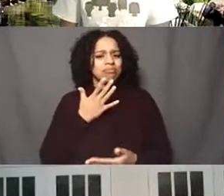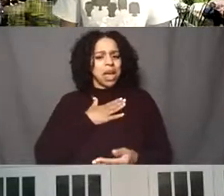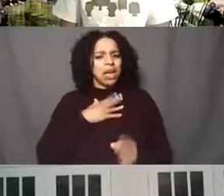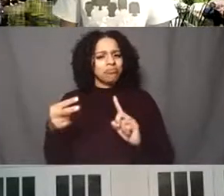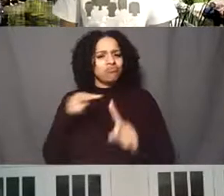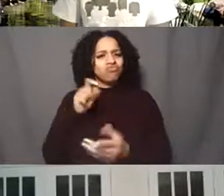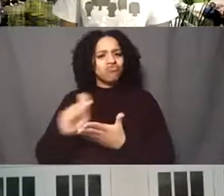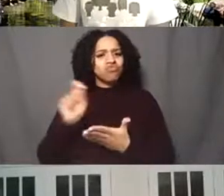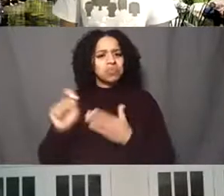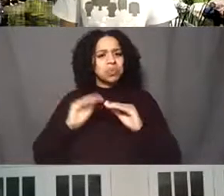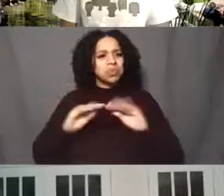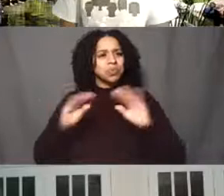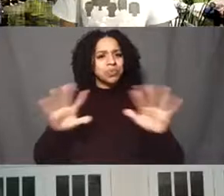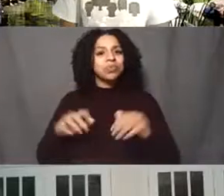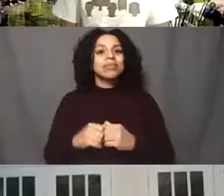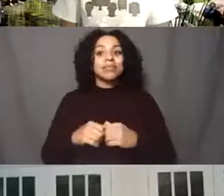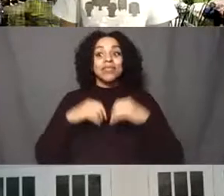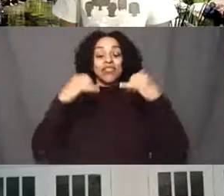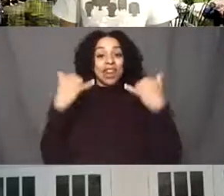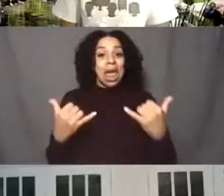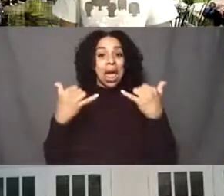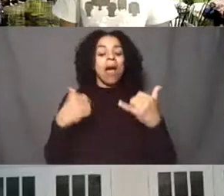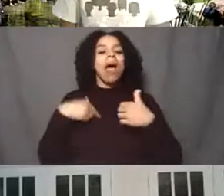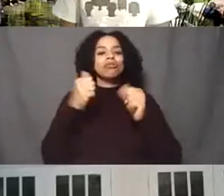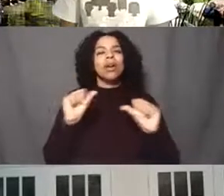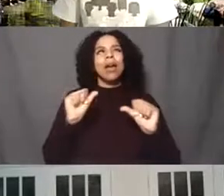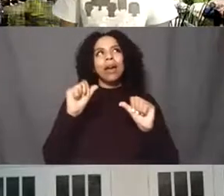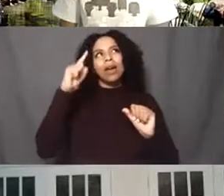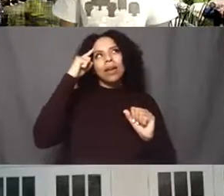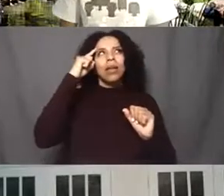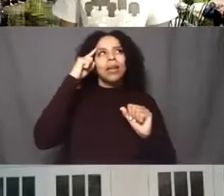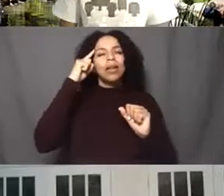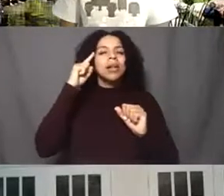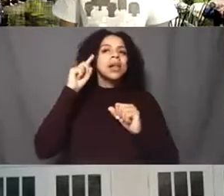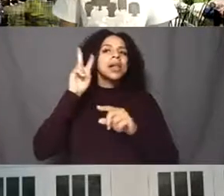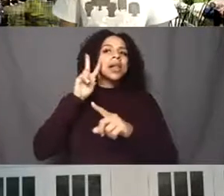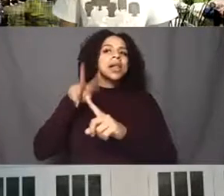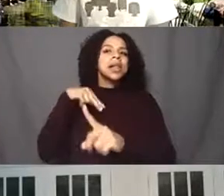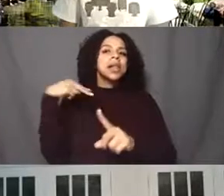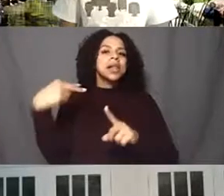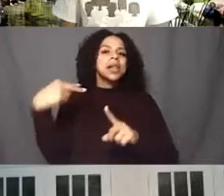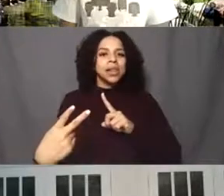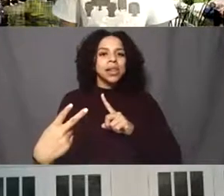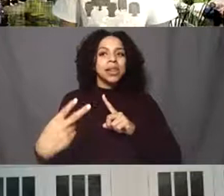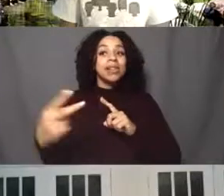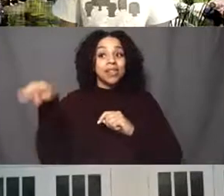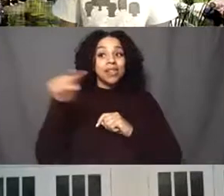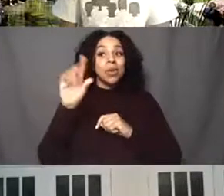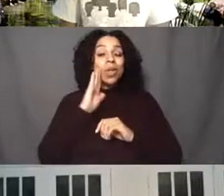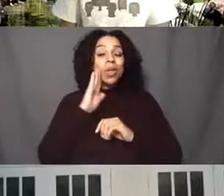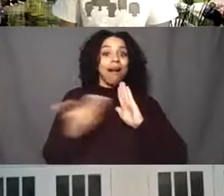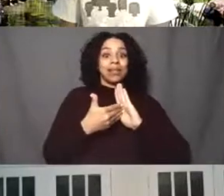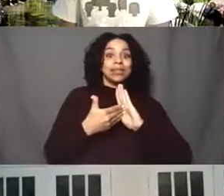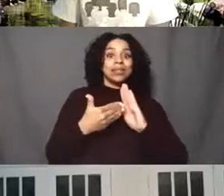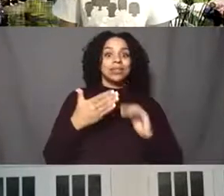specifically against the arguments that I knew would come out. And I think that has proven to be very effective. The